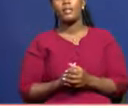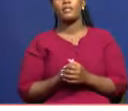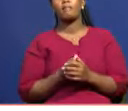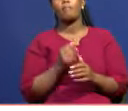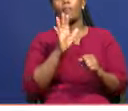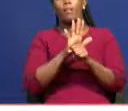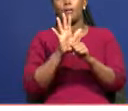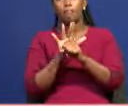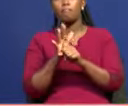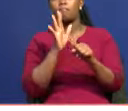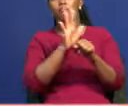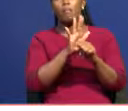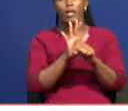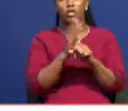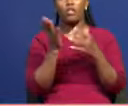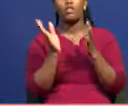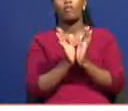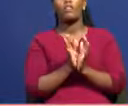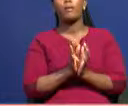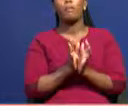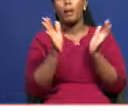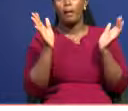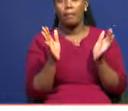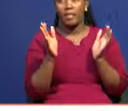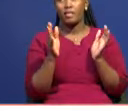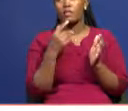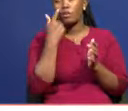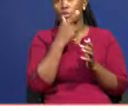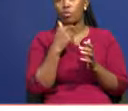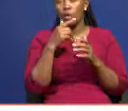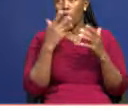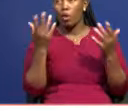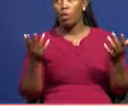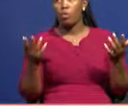majority of the public who trade